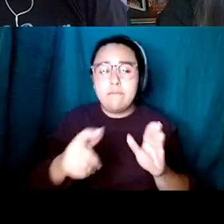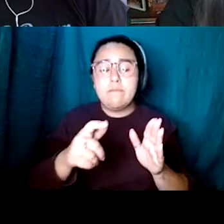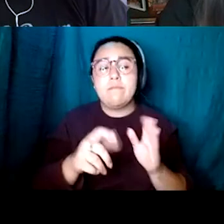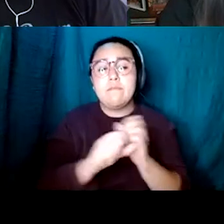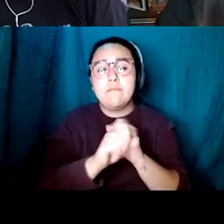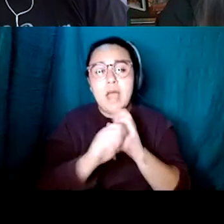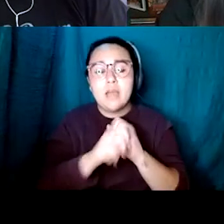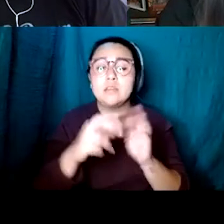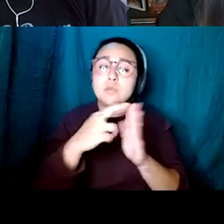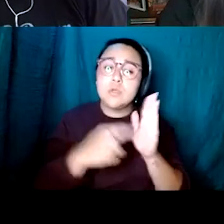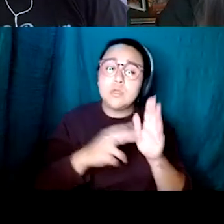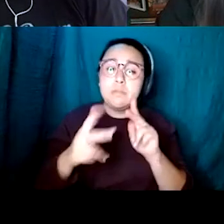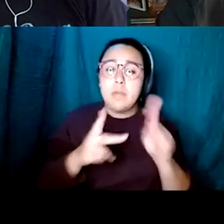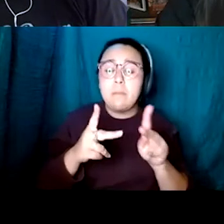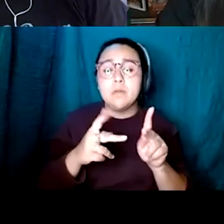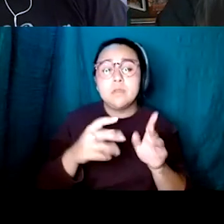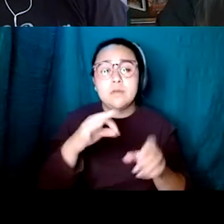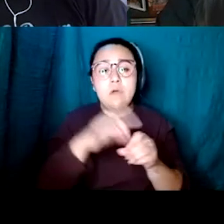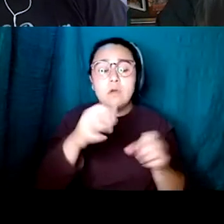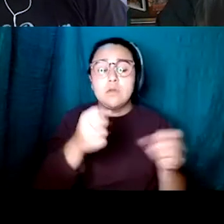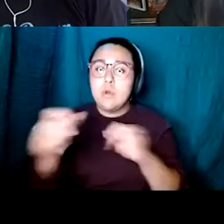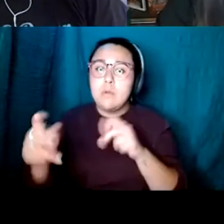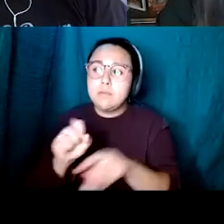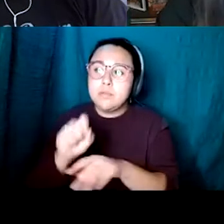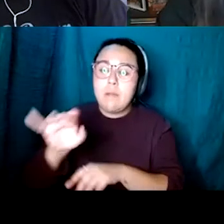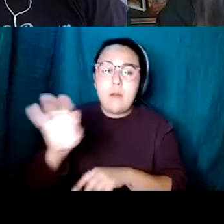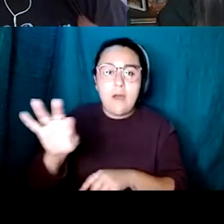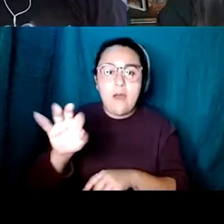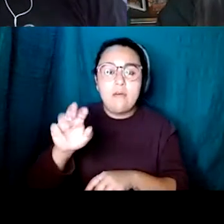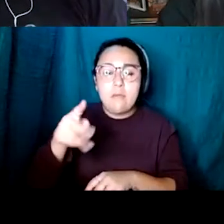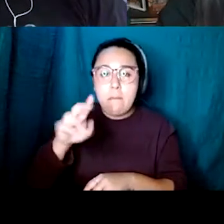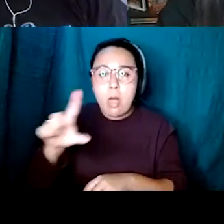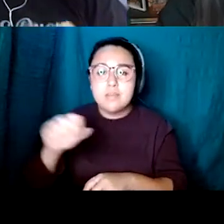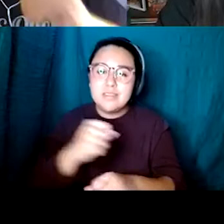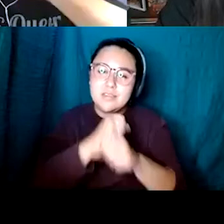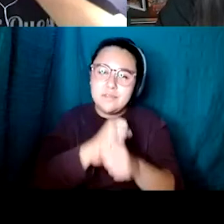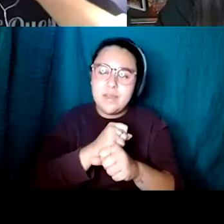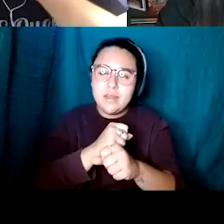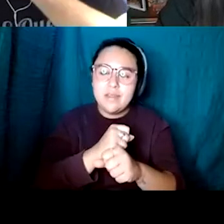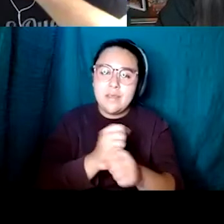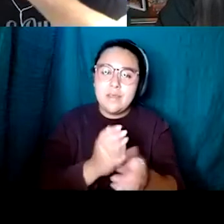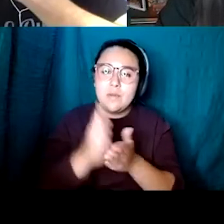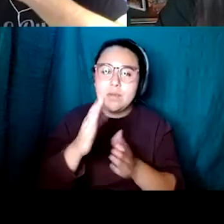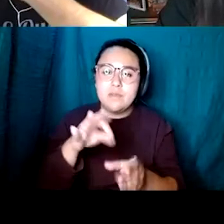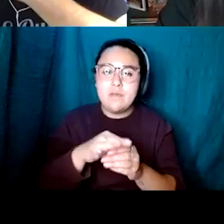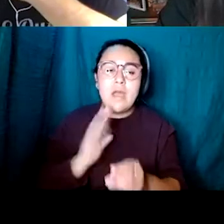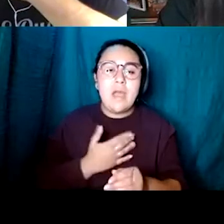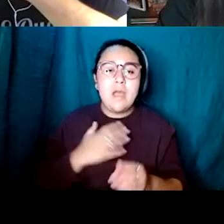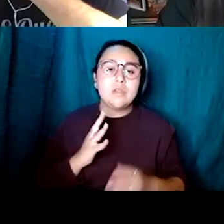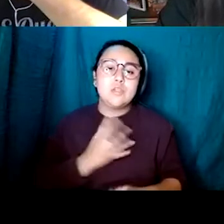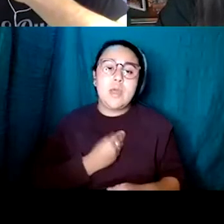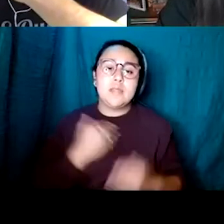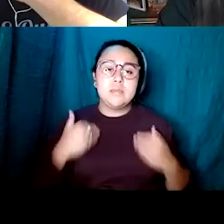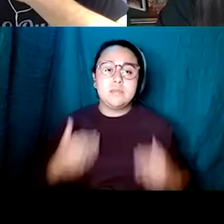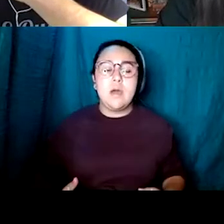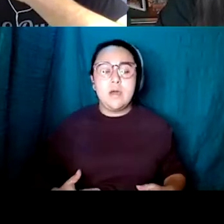to vote, drove people to the polls, and defended the right to vote. Our trans bodies chained themselves to the